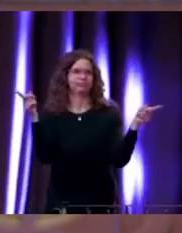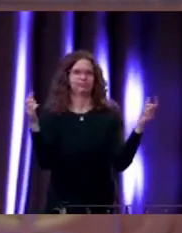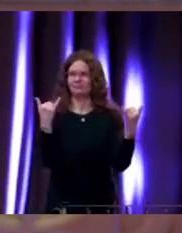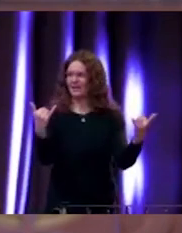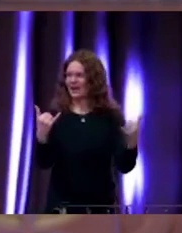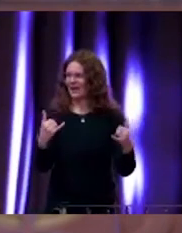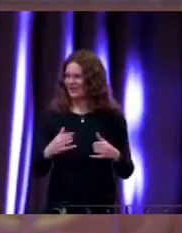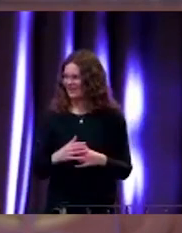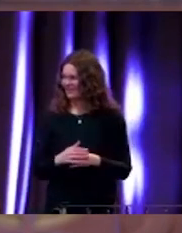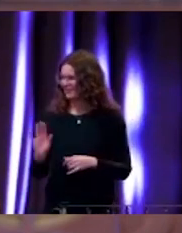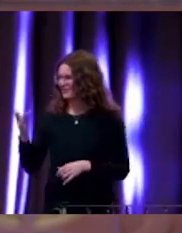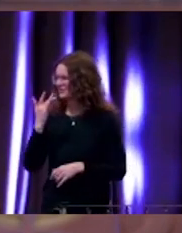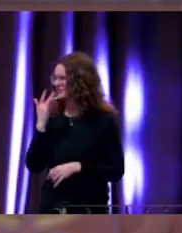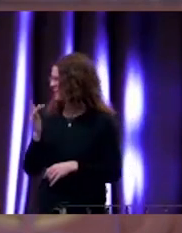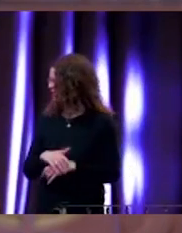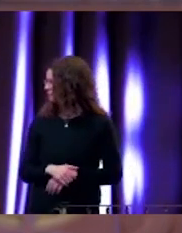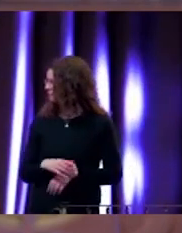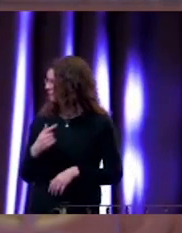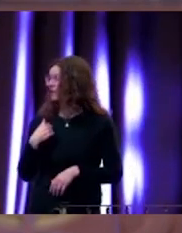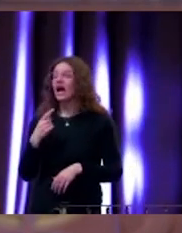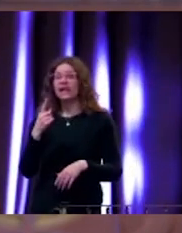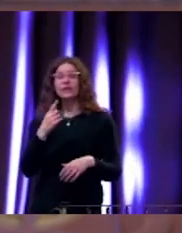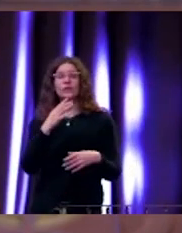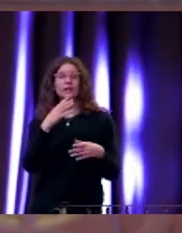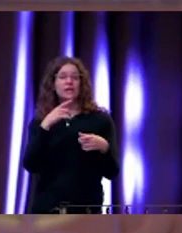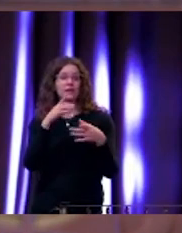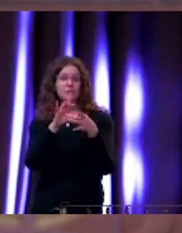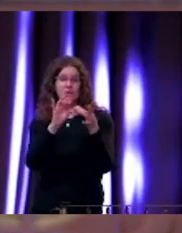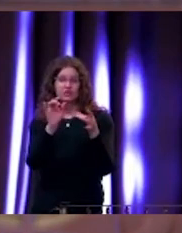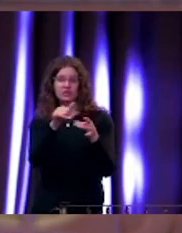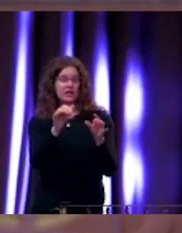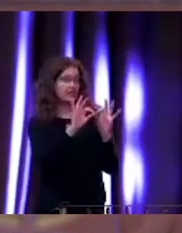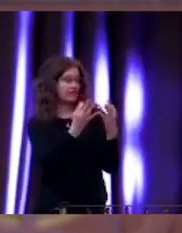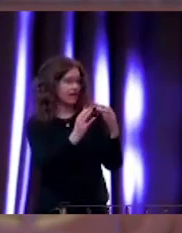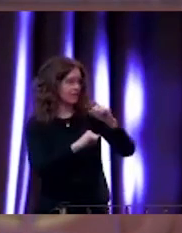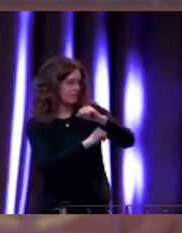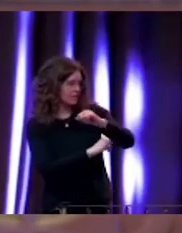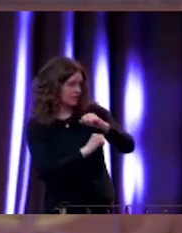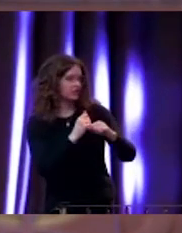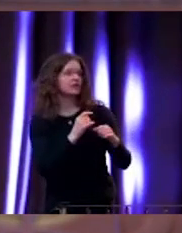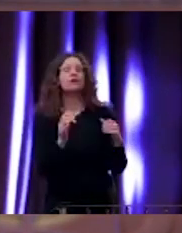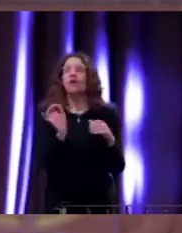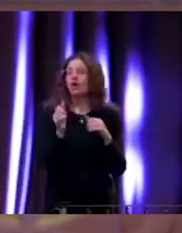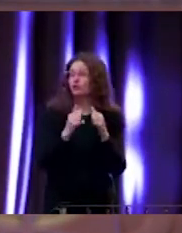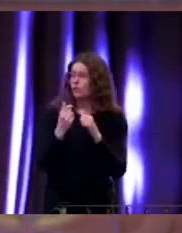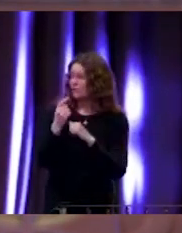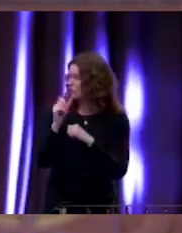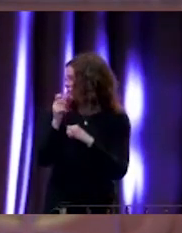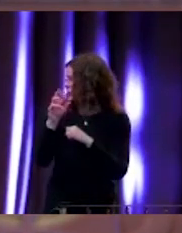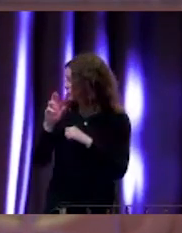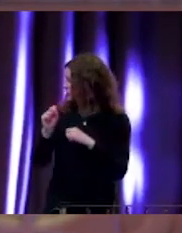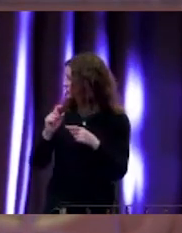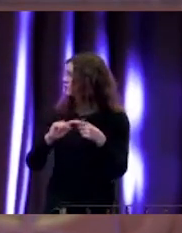I think we can give a shout out, I think, for another family foundation in addition to, you know, Builders. Another one that has been